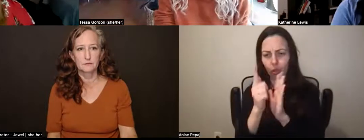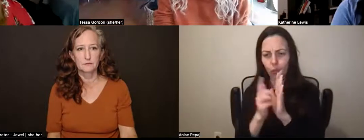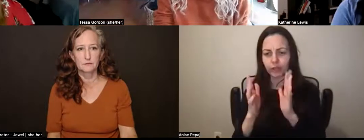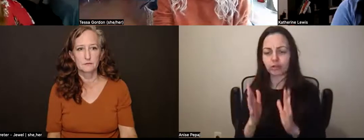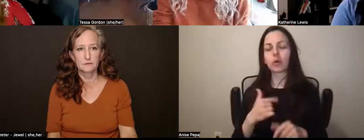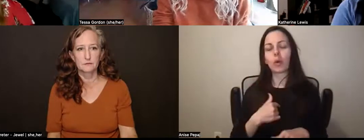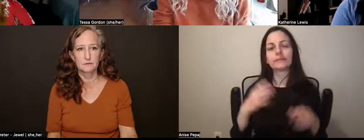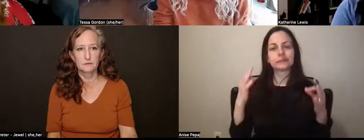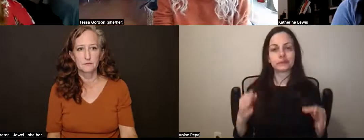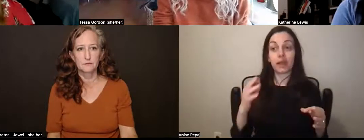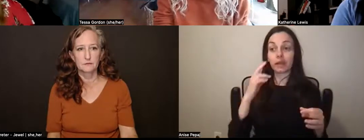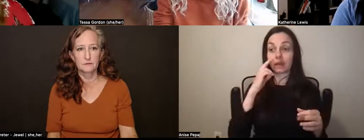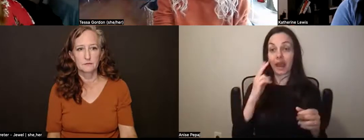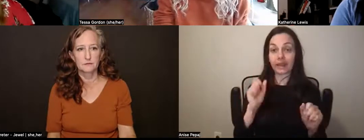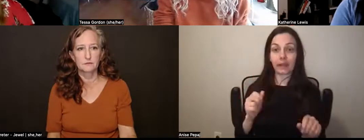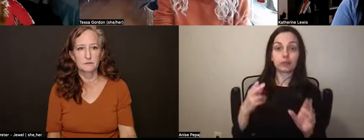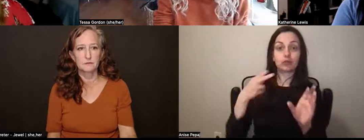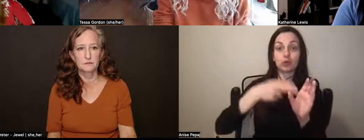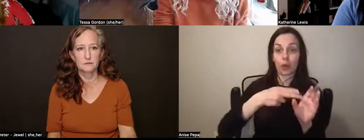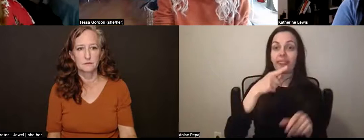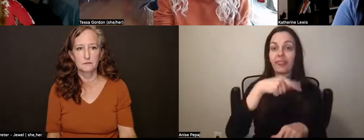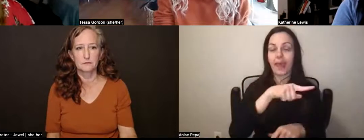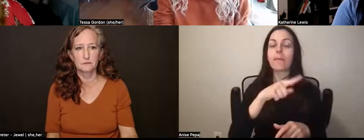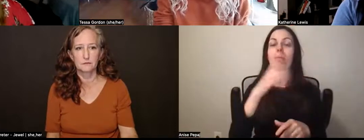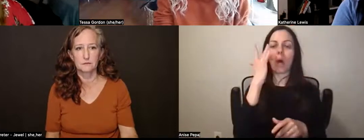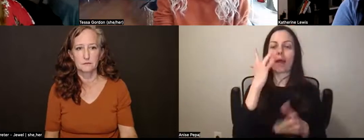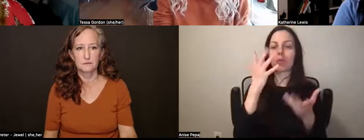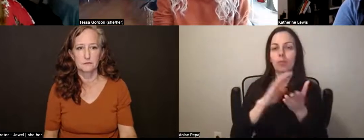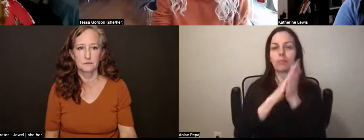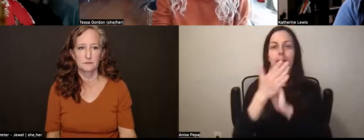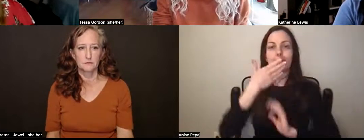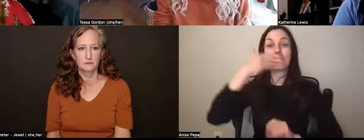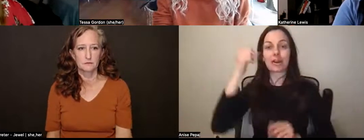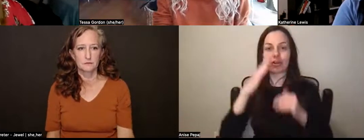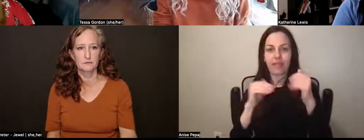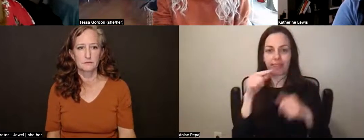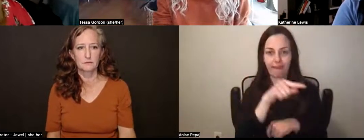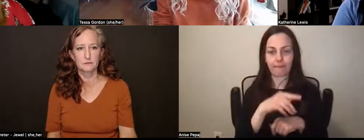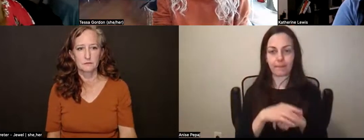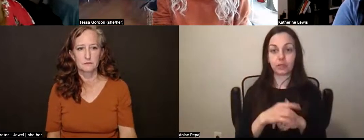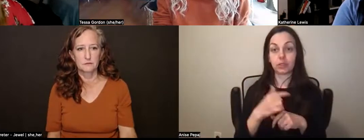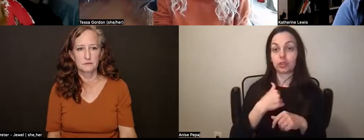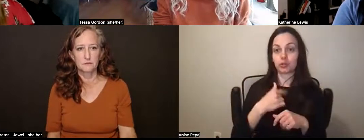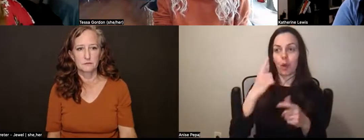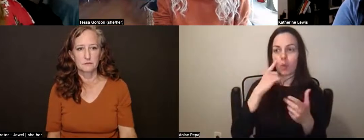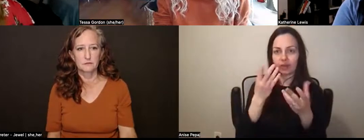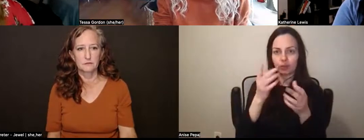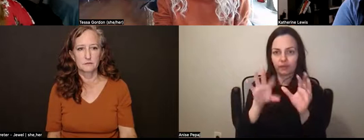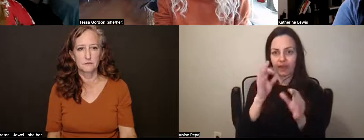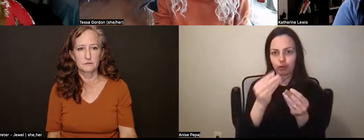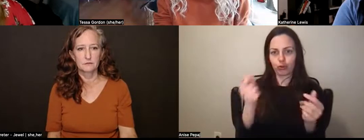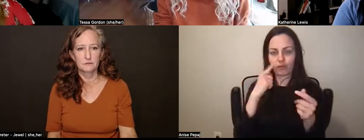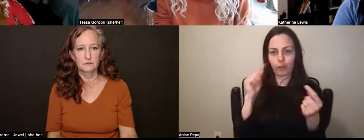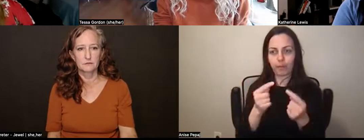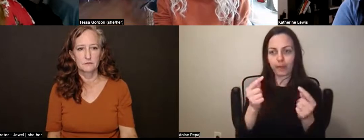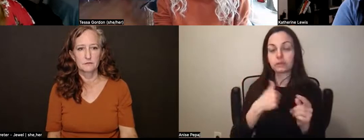join them so that you can do better. And I was determined to find the cure to pain. I was going to go to medical school, and in auditing a